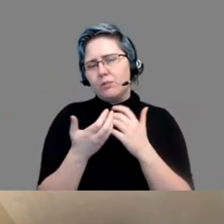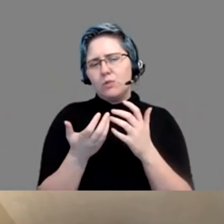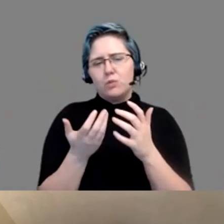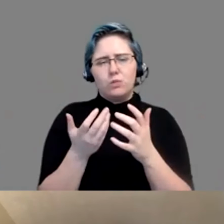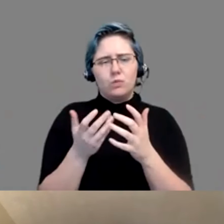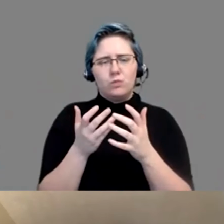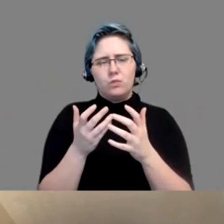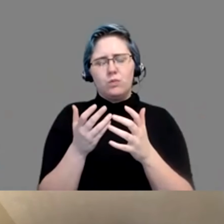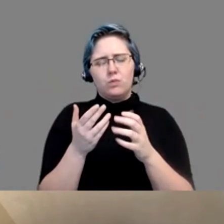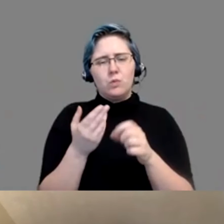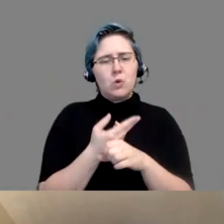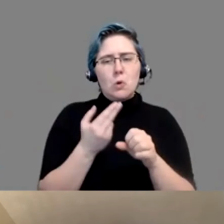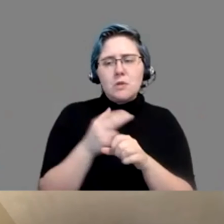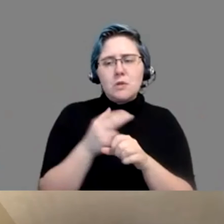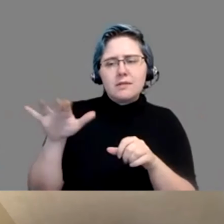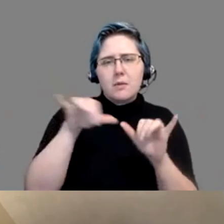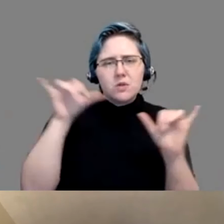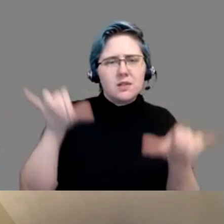are in